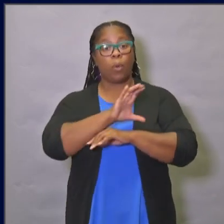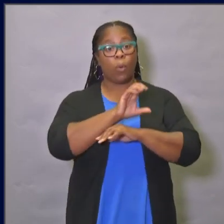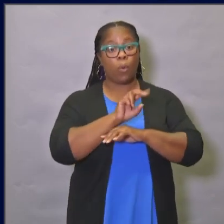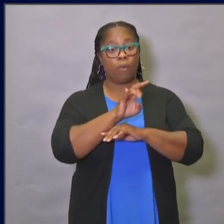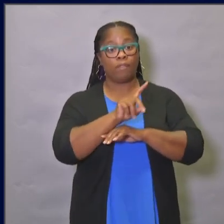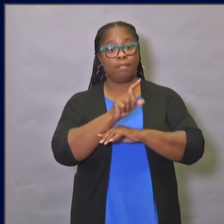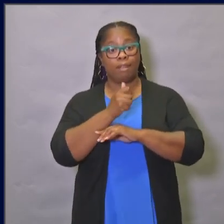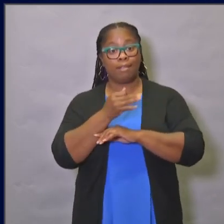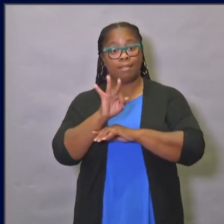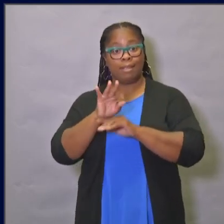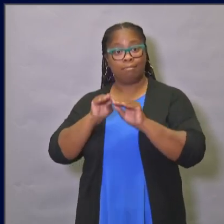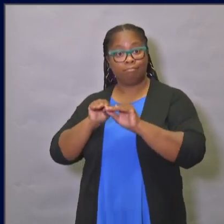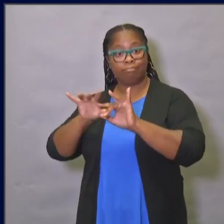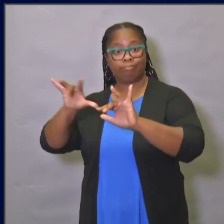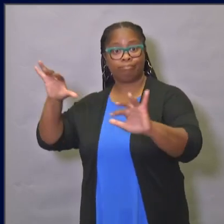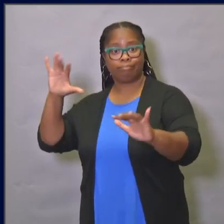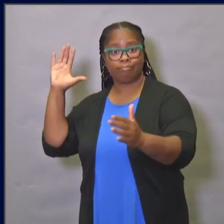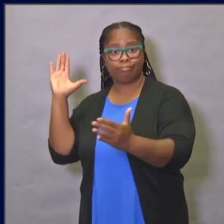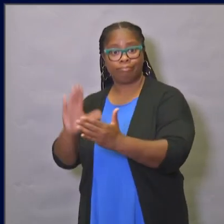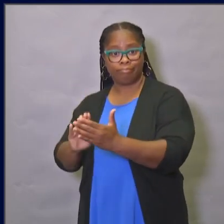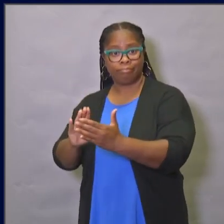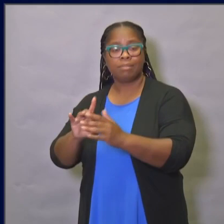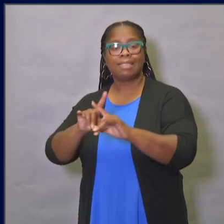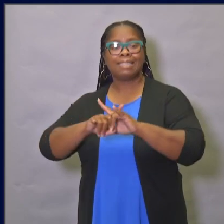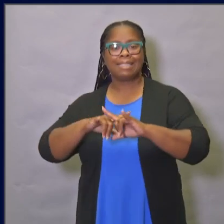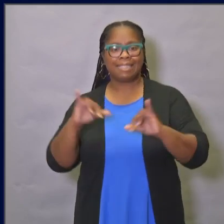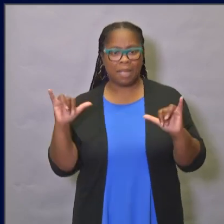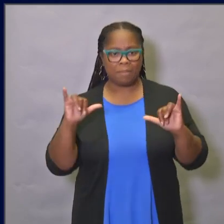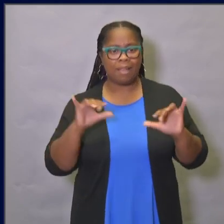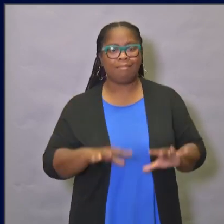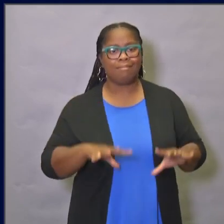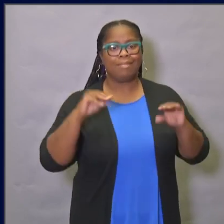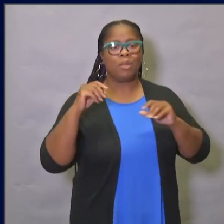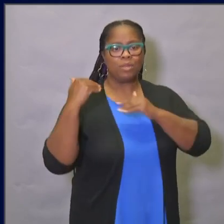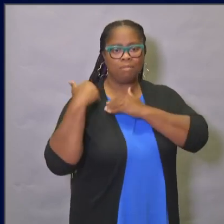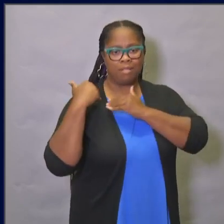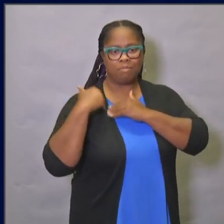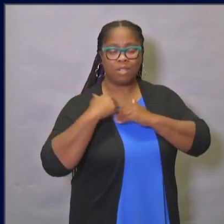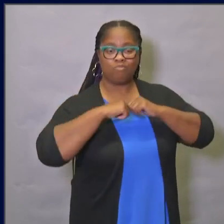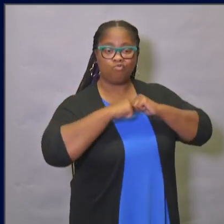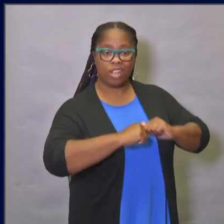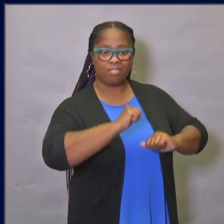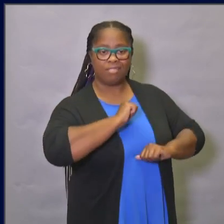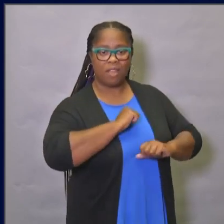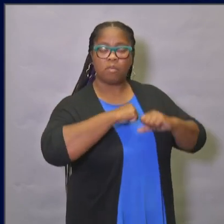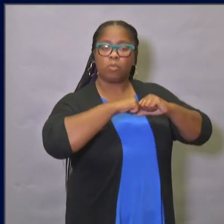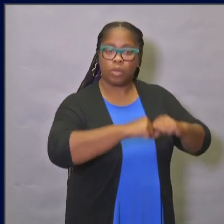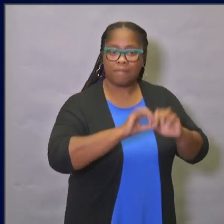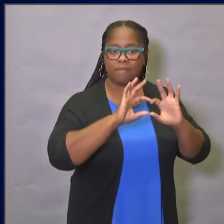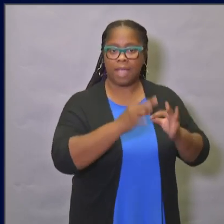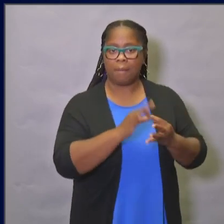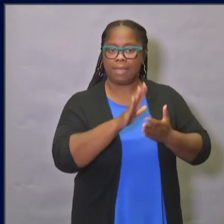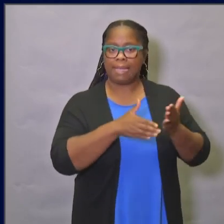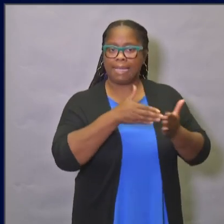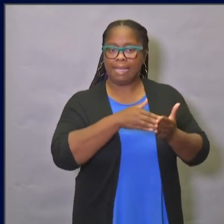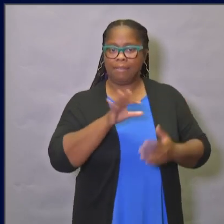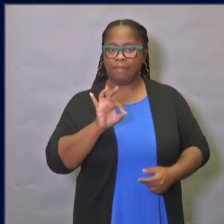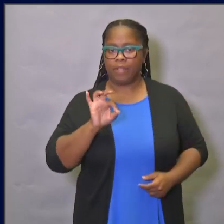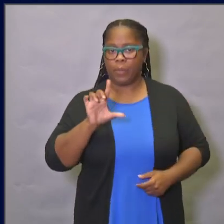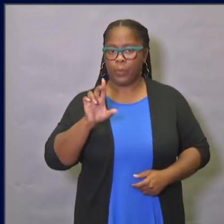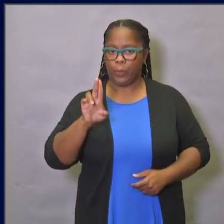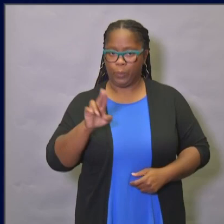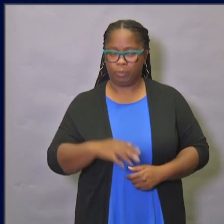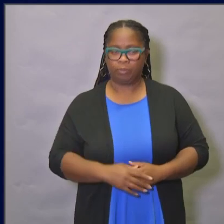COVID-19, but to also do our part and protect ourselves and our family from the flu. It's important to note that